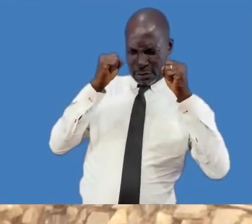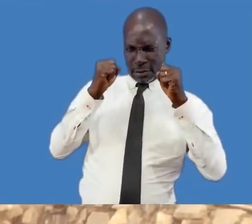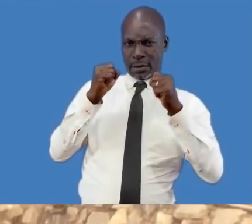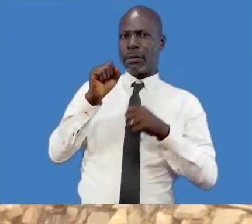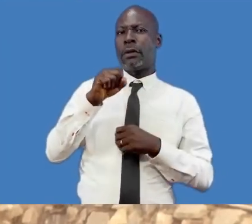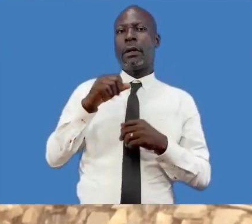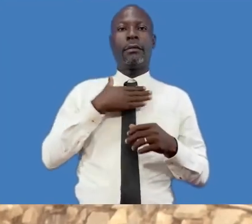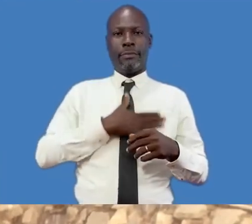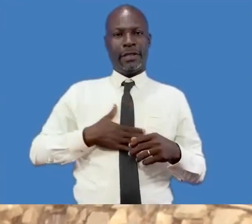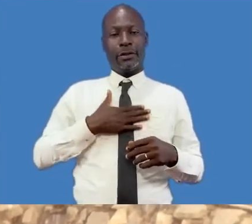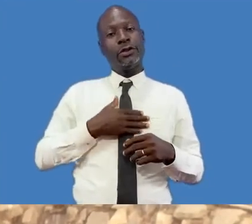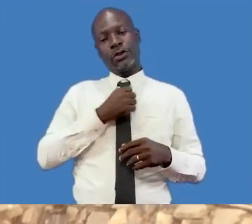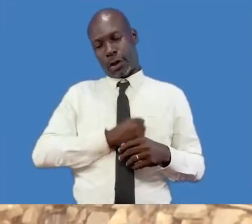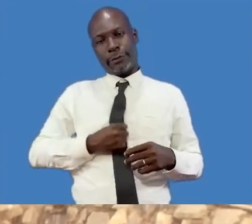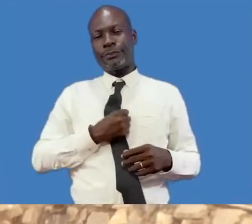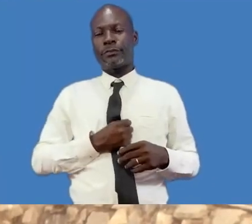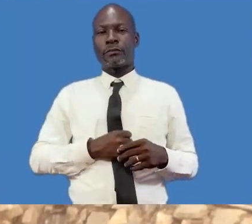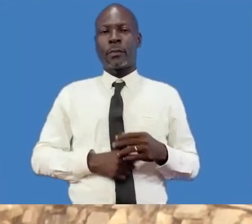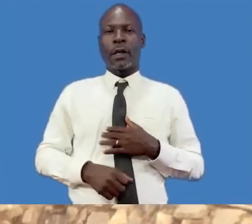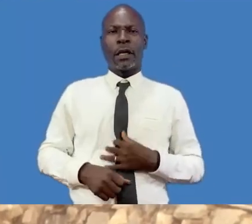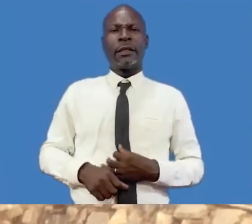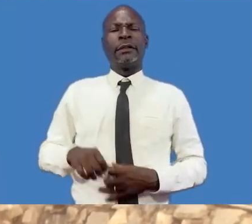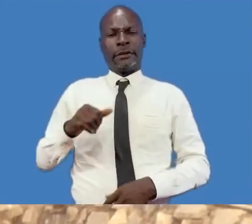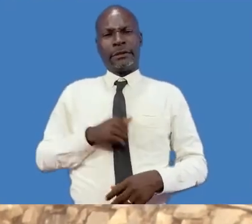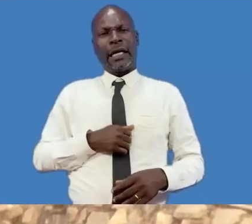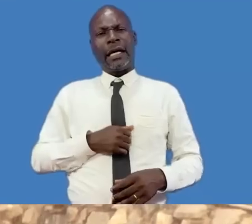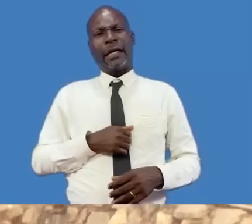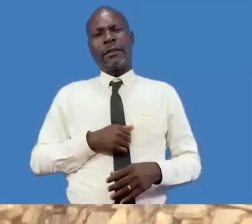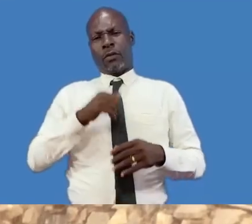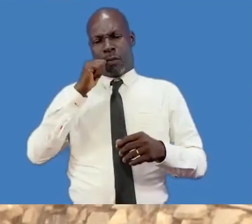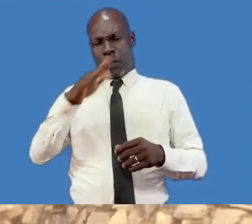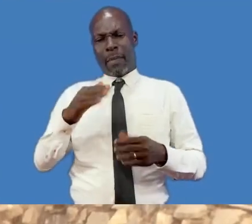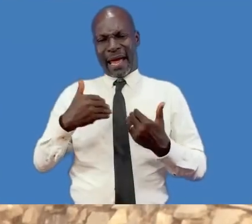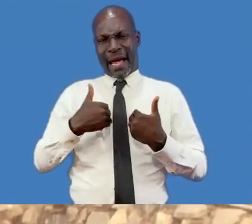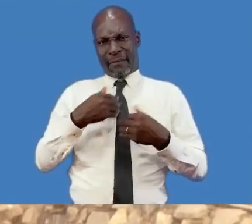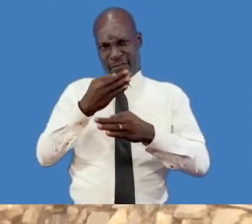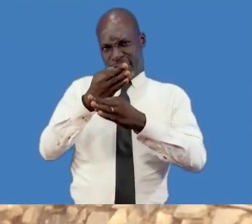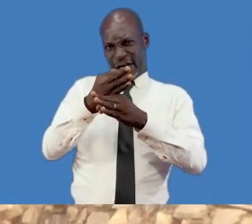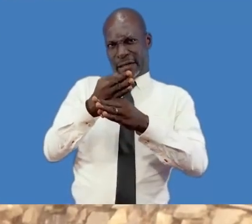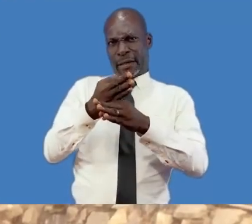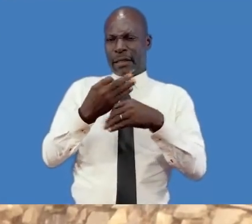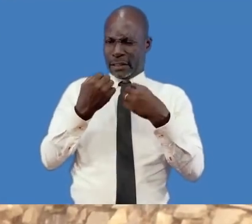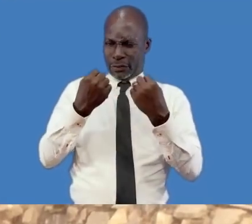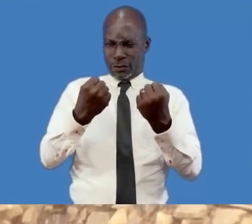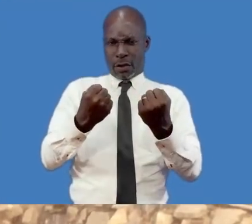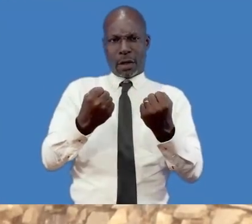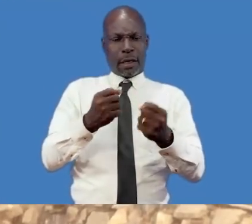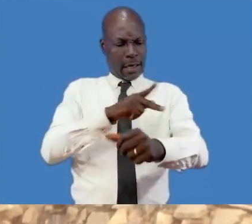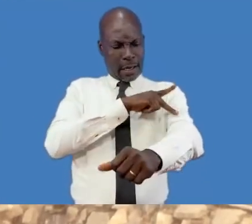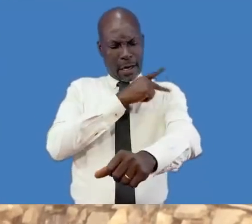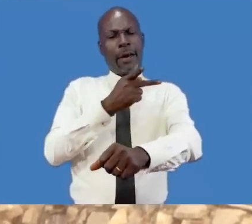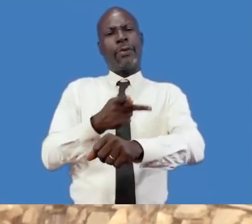mensre ye na bible say she had the strength to conceive onya ahode no ade nyinsan